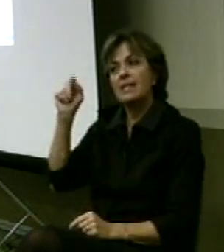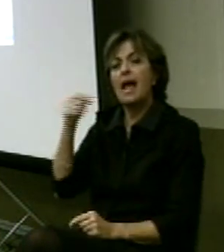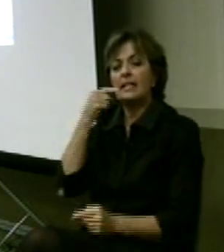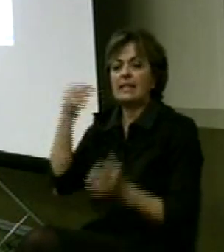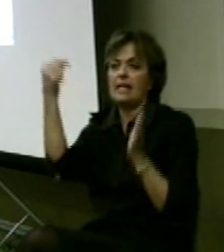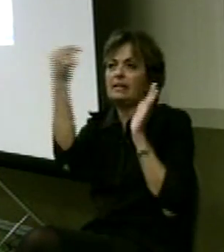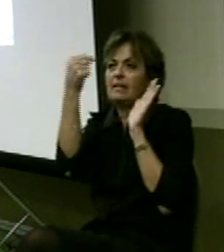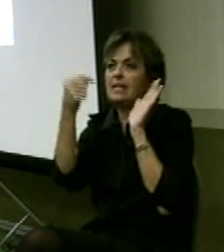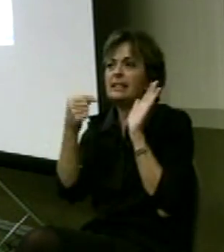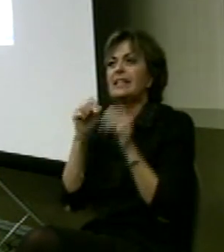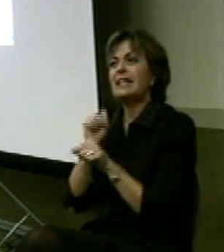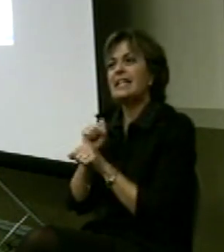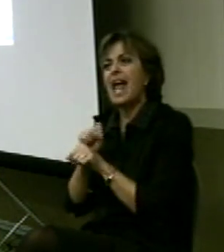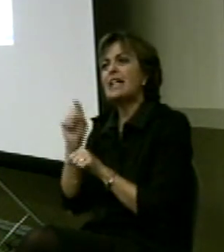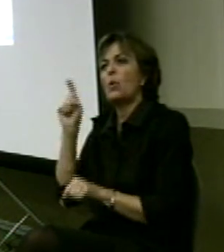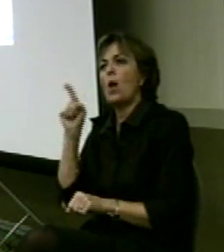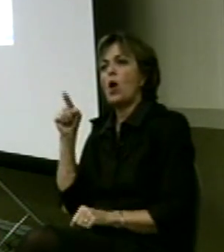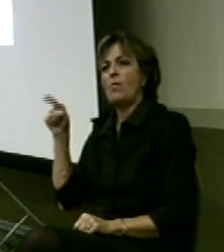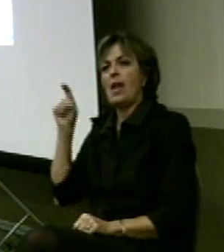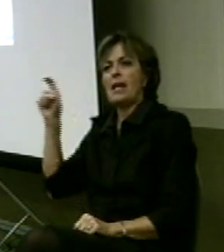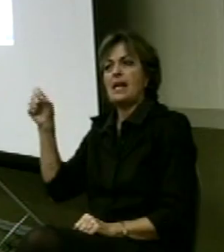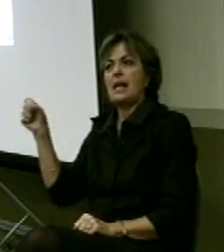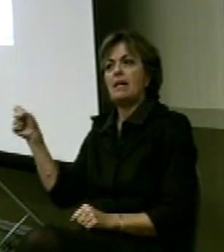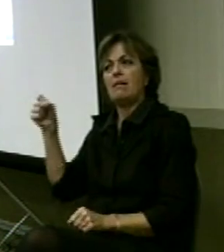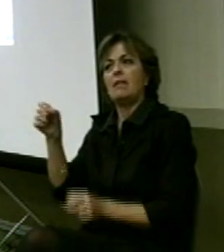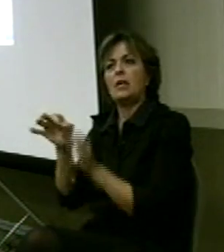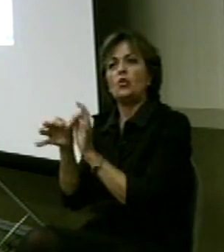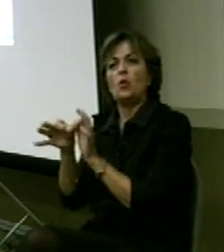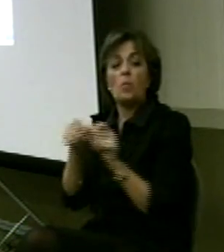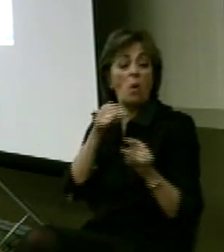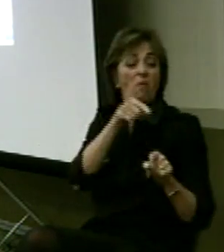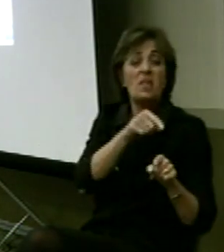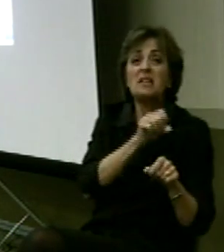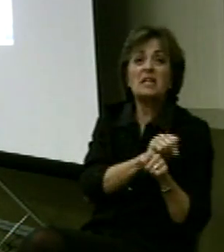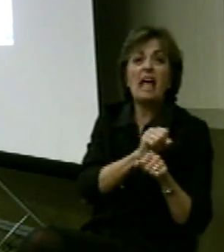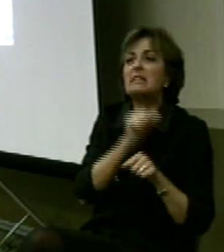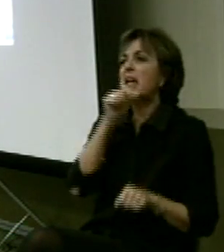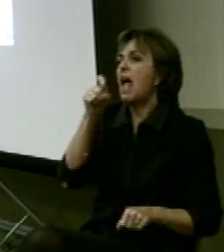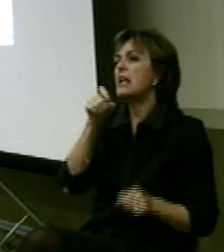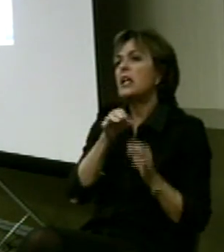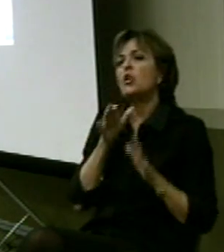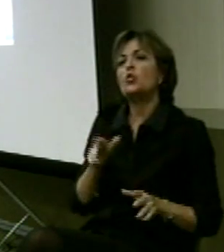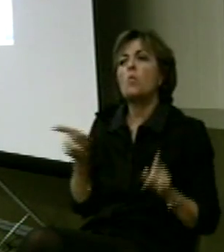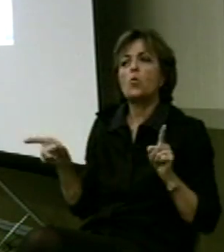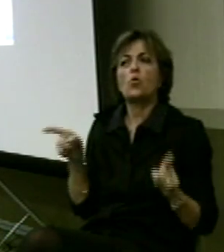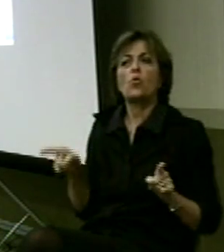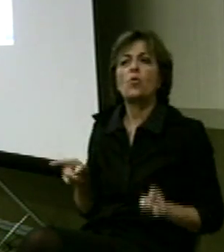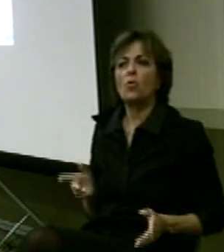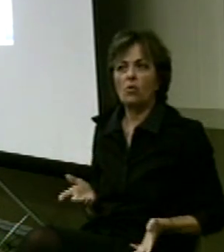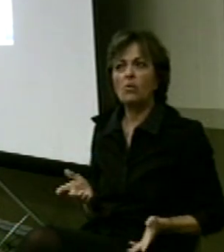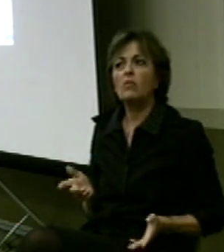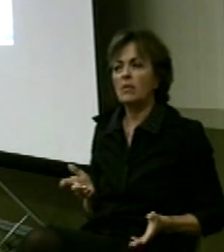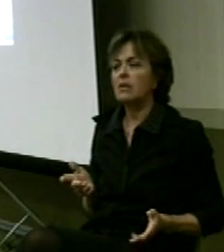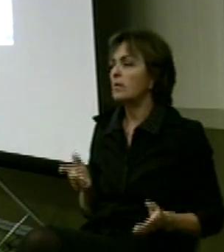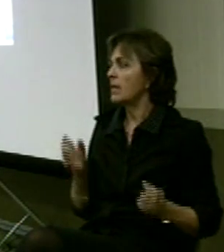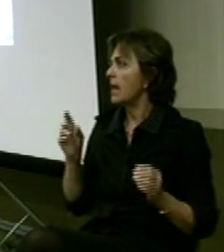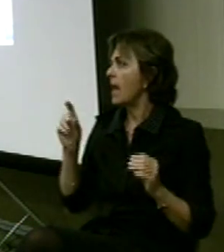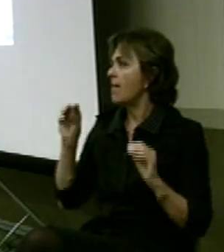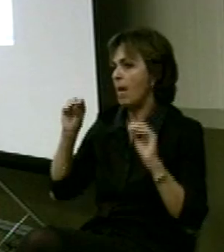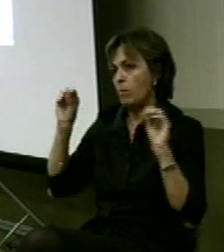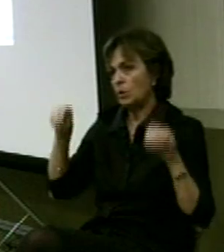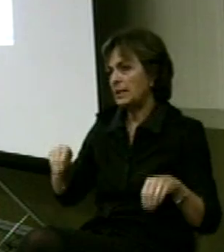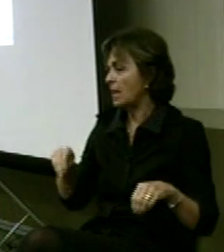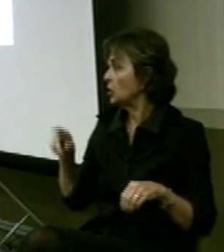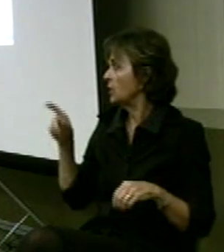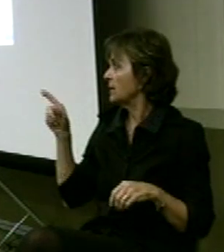data says this is the type of task that they needed the interpreter, this is the type of task they didn't need the interpreter. And it's a percentage of that for time.